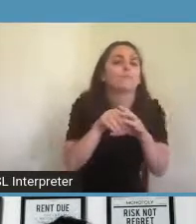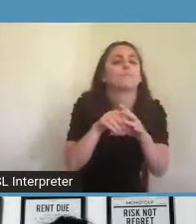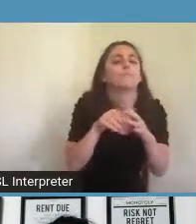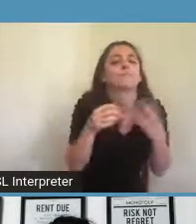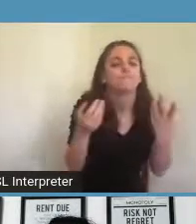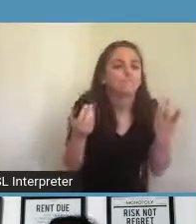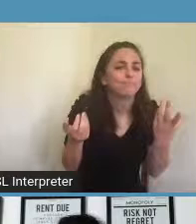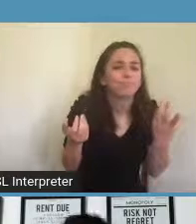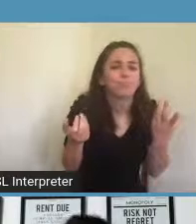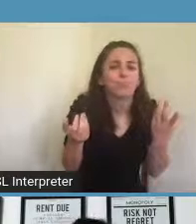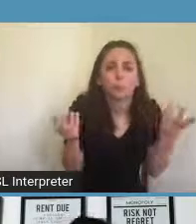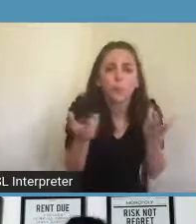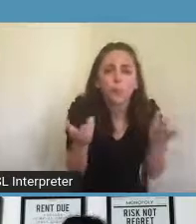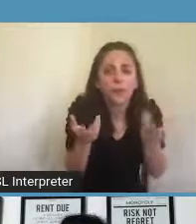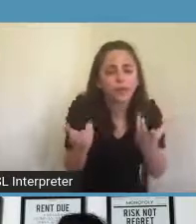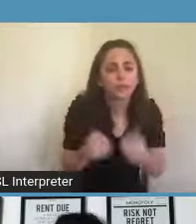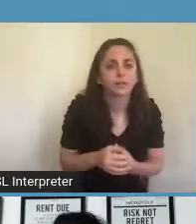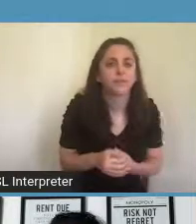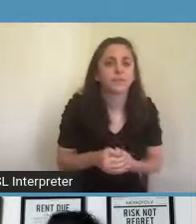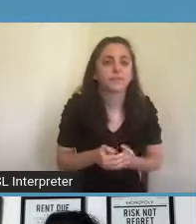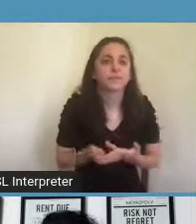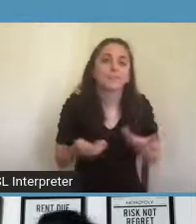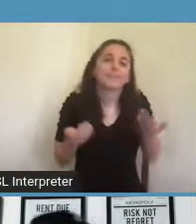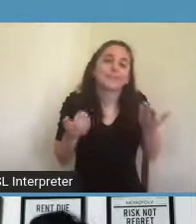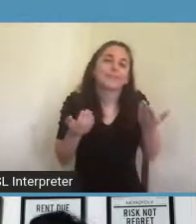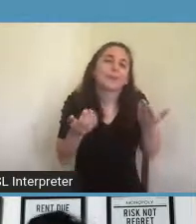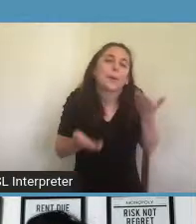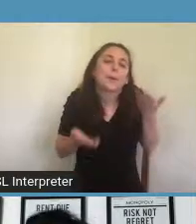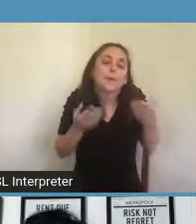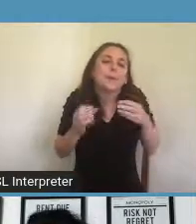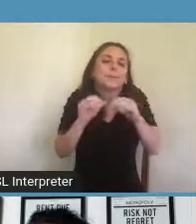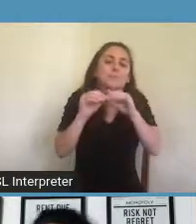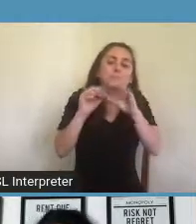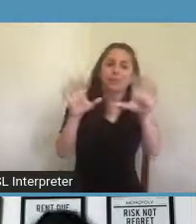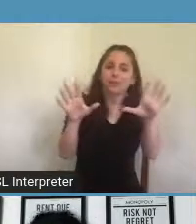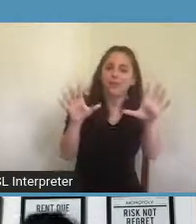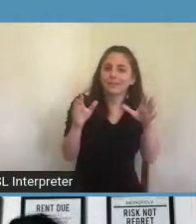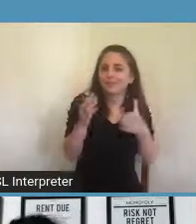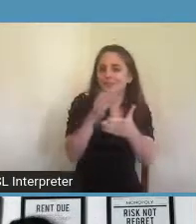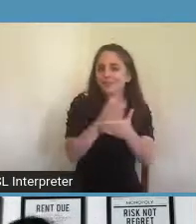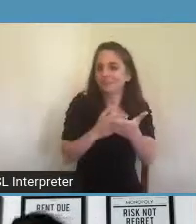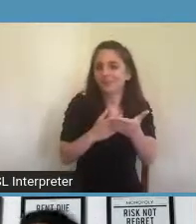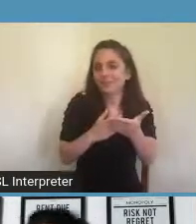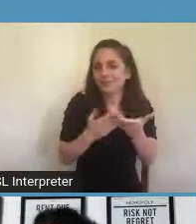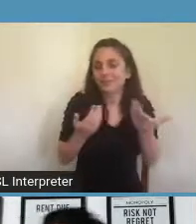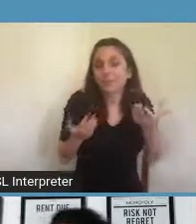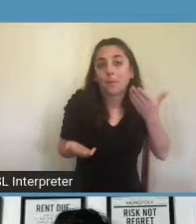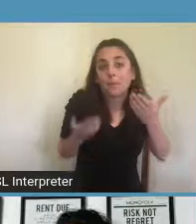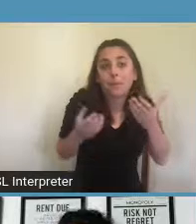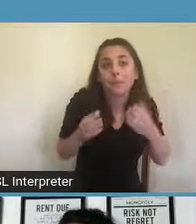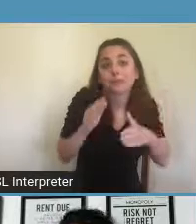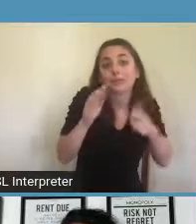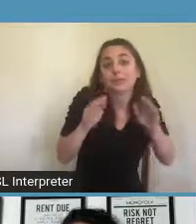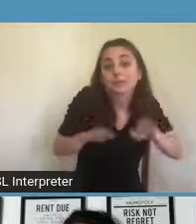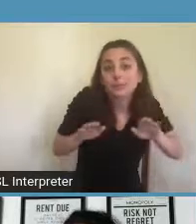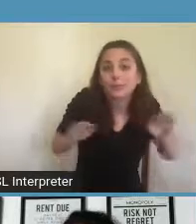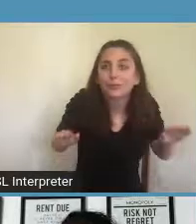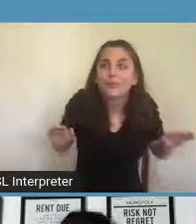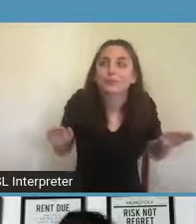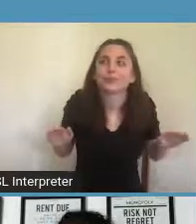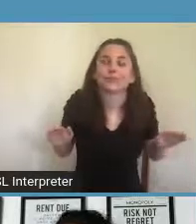in? Some of this might seem obvious to you. I'm sure some of you have children that very much fit squarely into